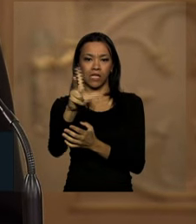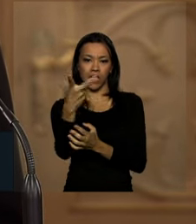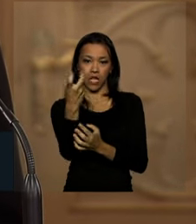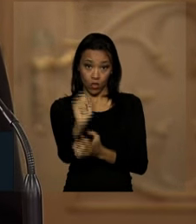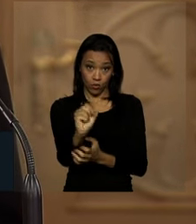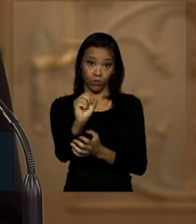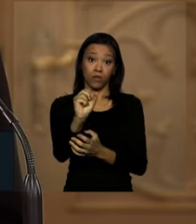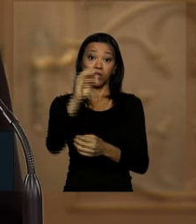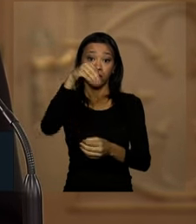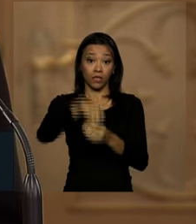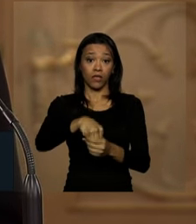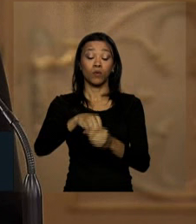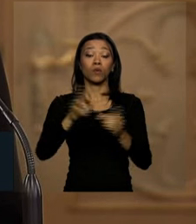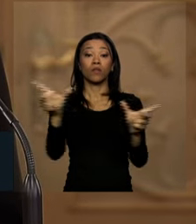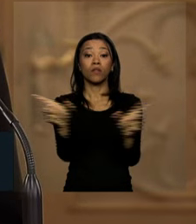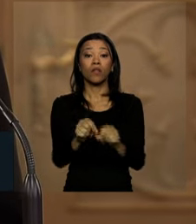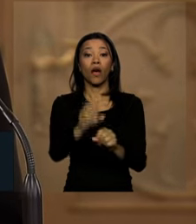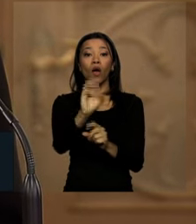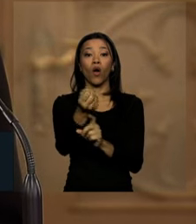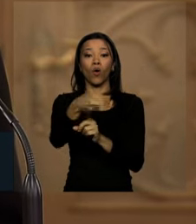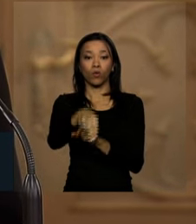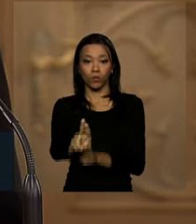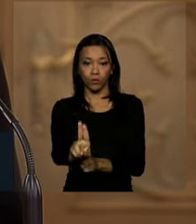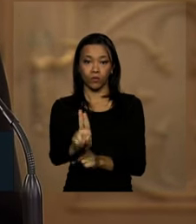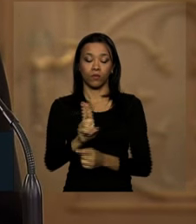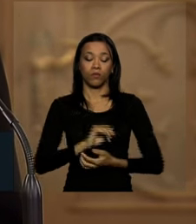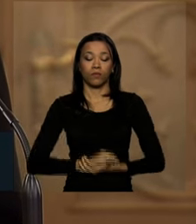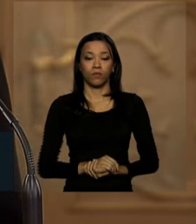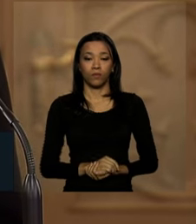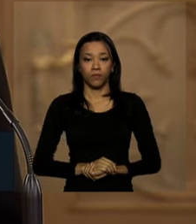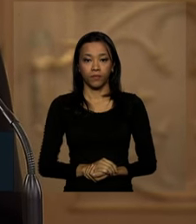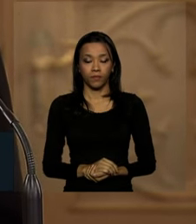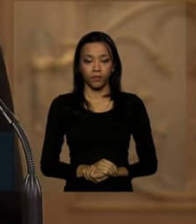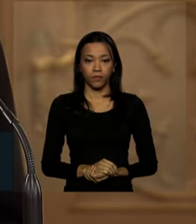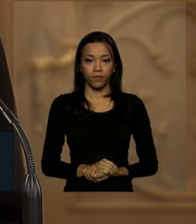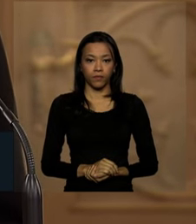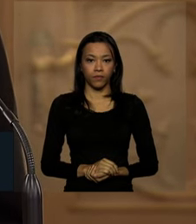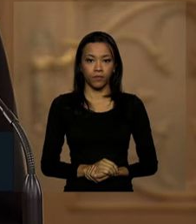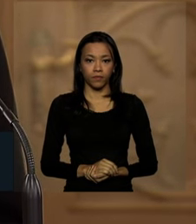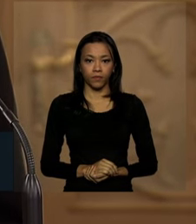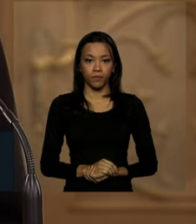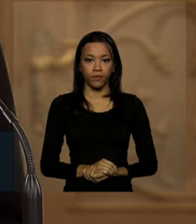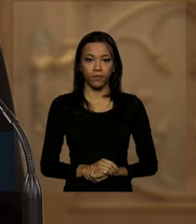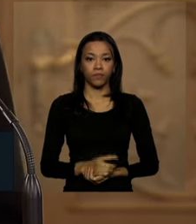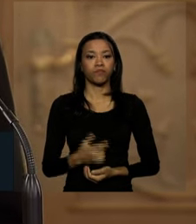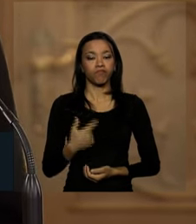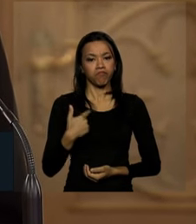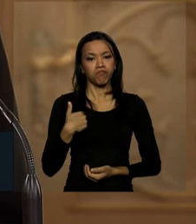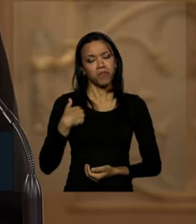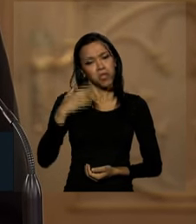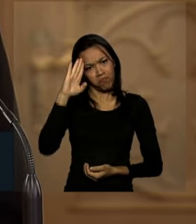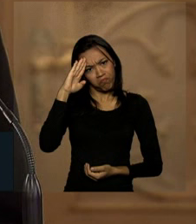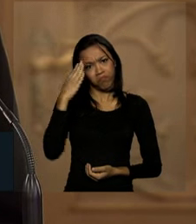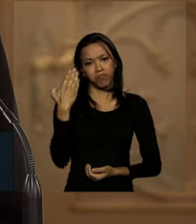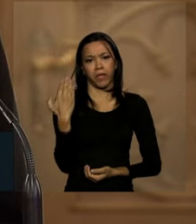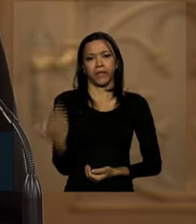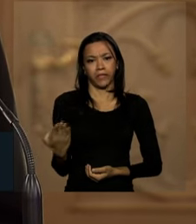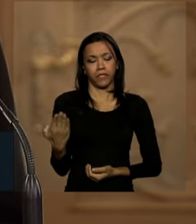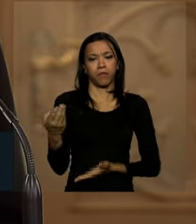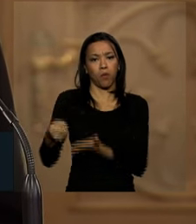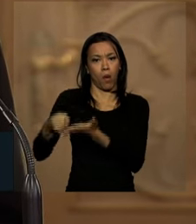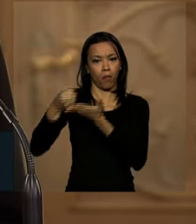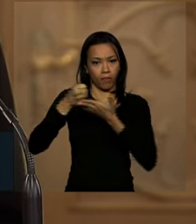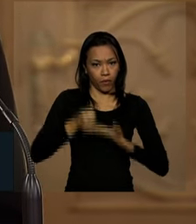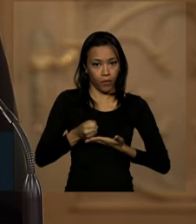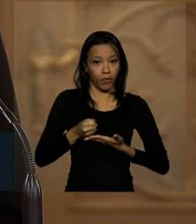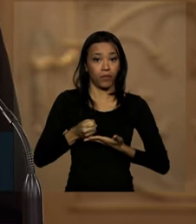the important nature of the reform of the United Nations Security Council. Reiterei o agradecimento pelo apoio dado